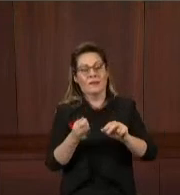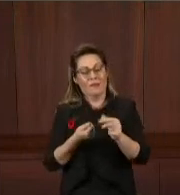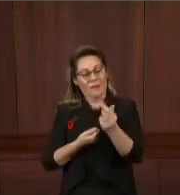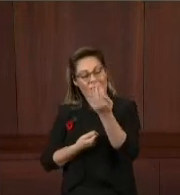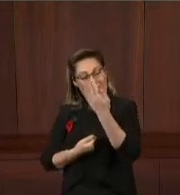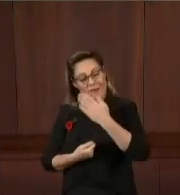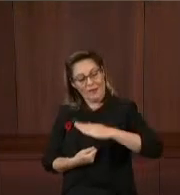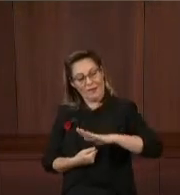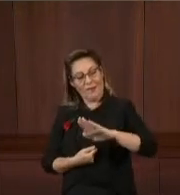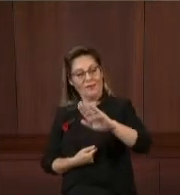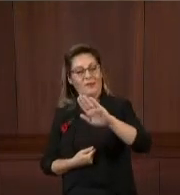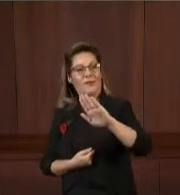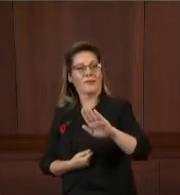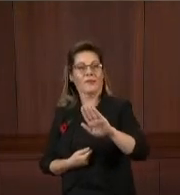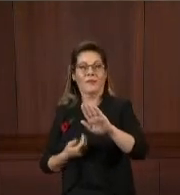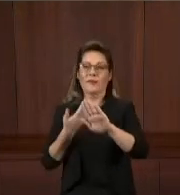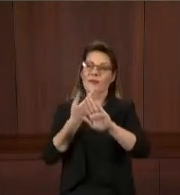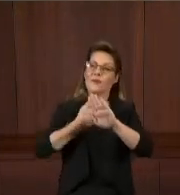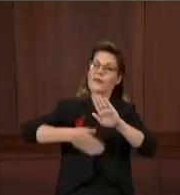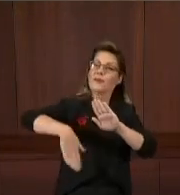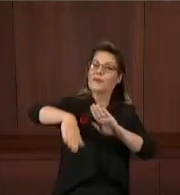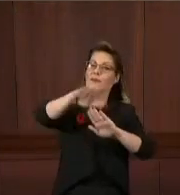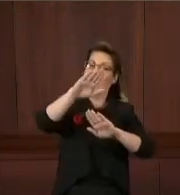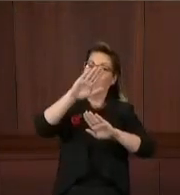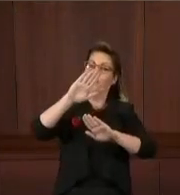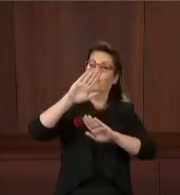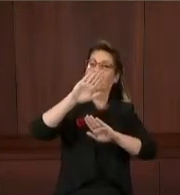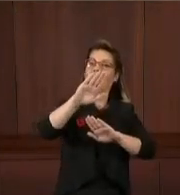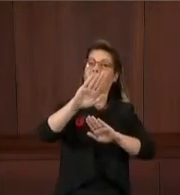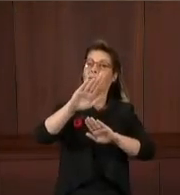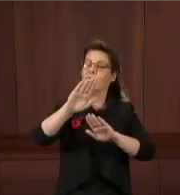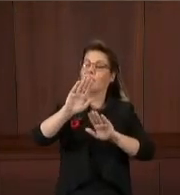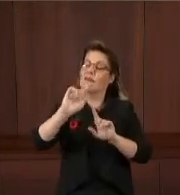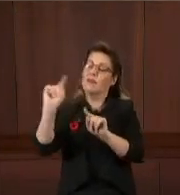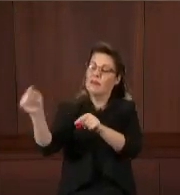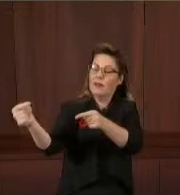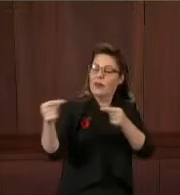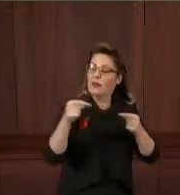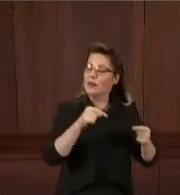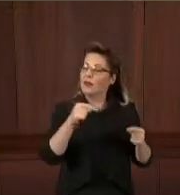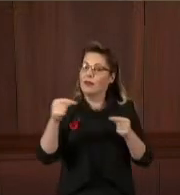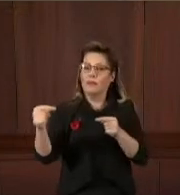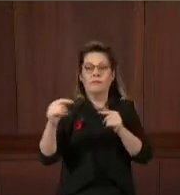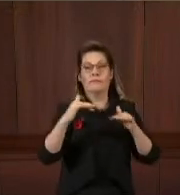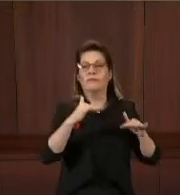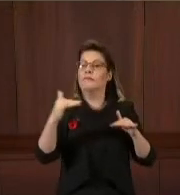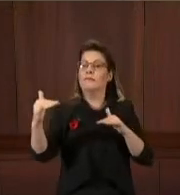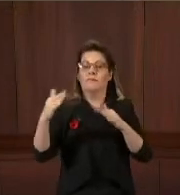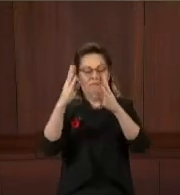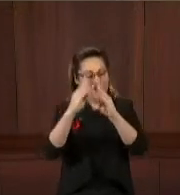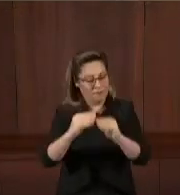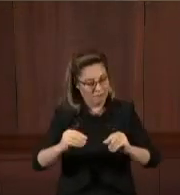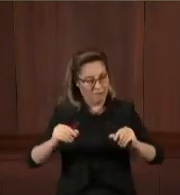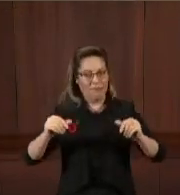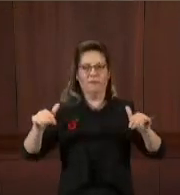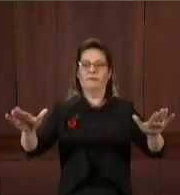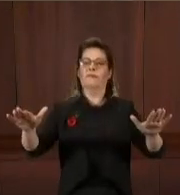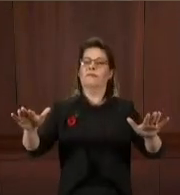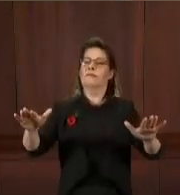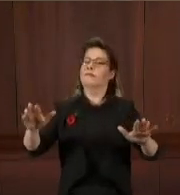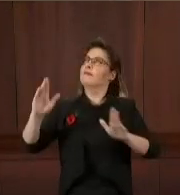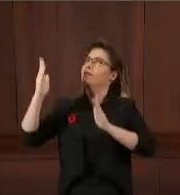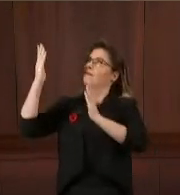Pacific's triple star, from the shafts of strife and